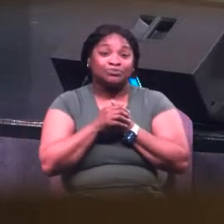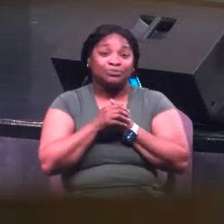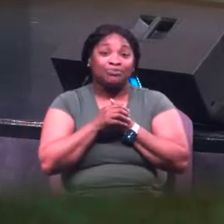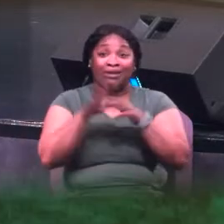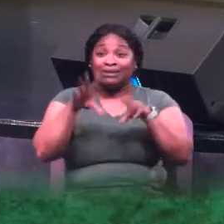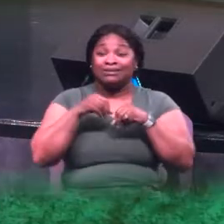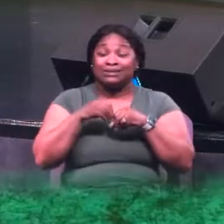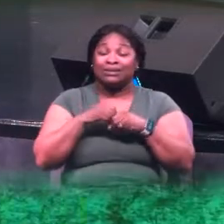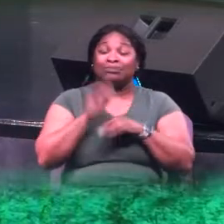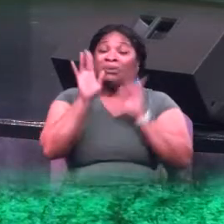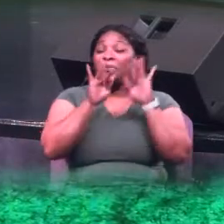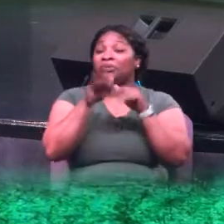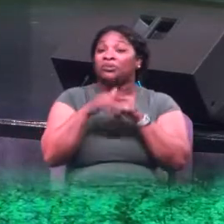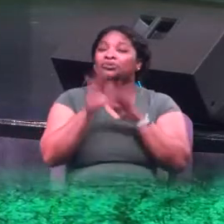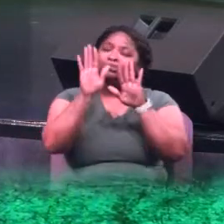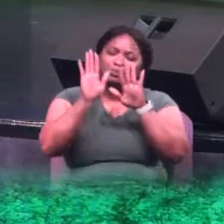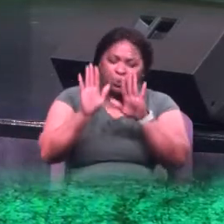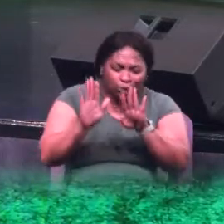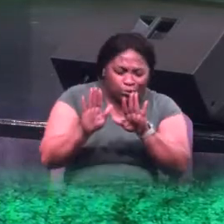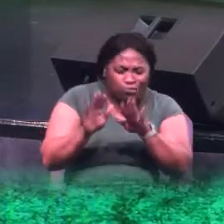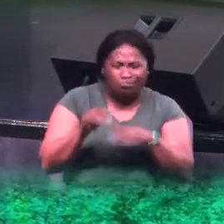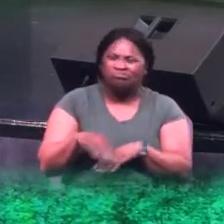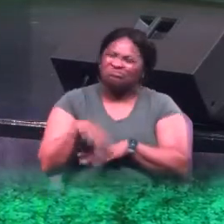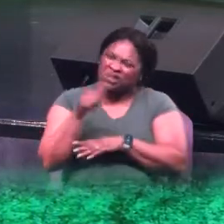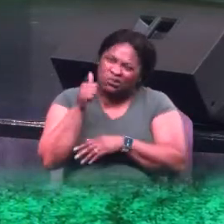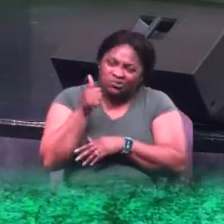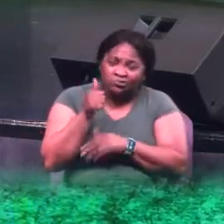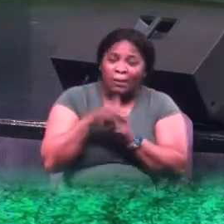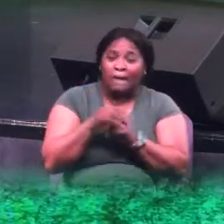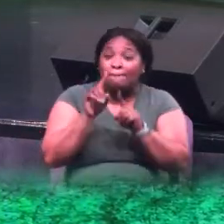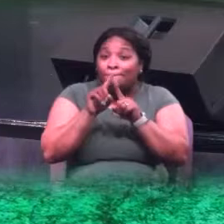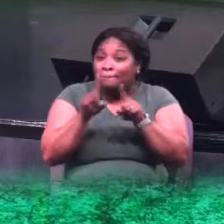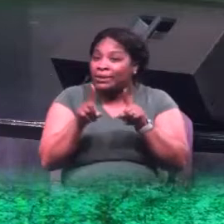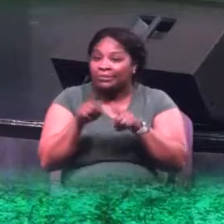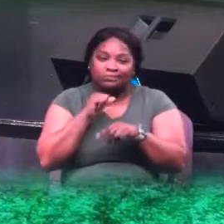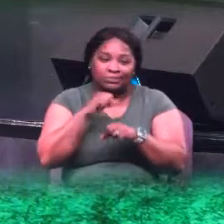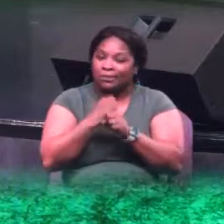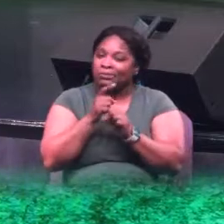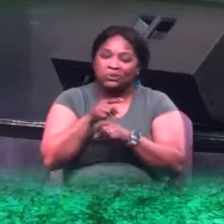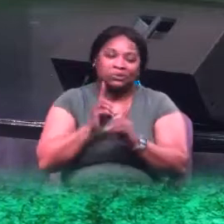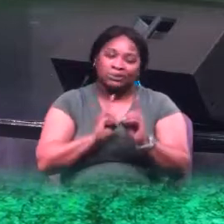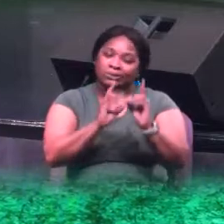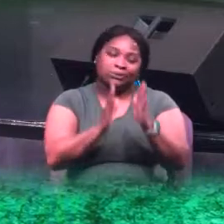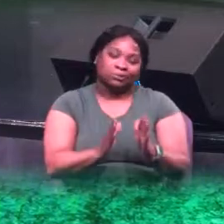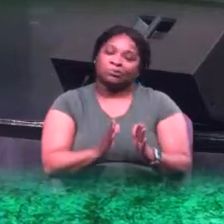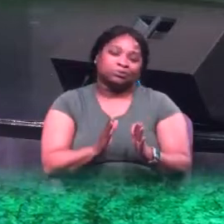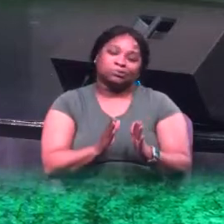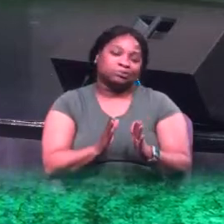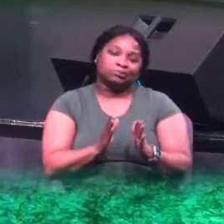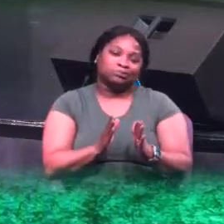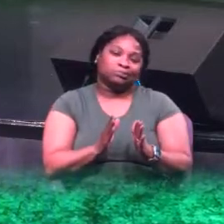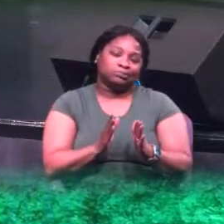Receiving a miracle is wonderful, but it doesn't make you a disciple.